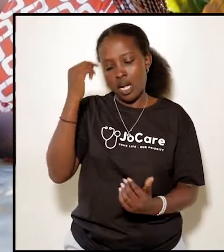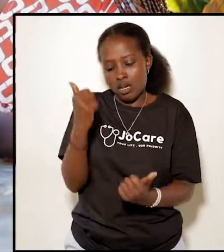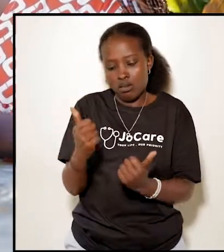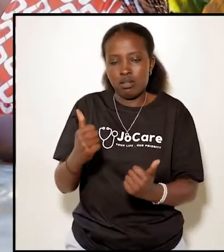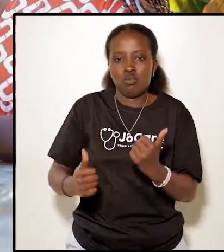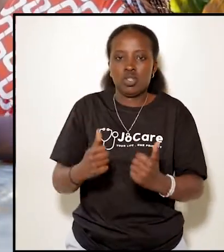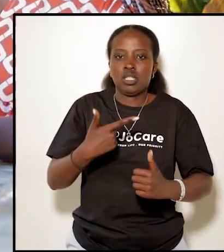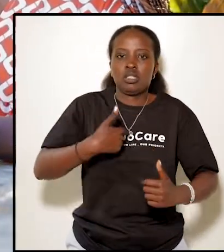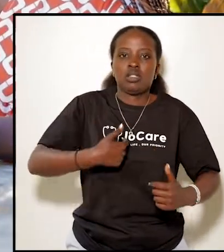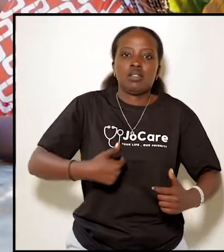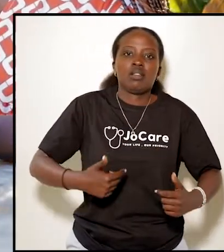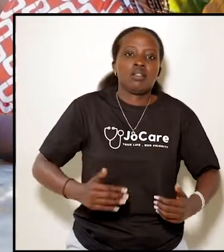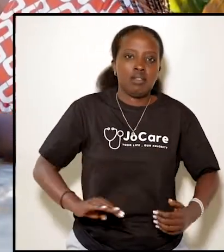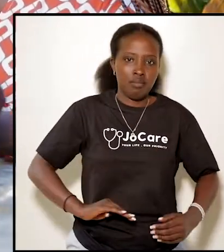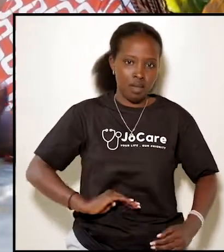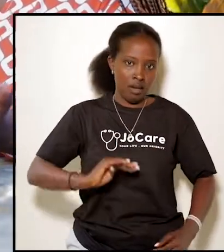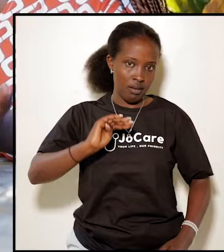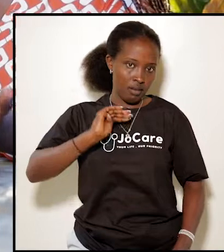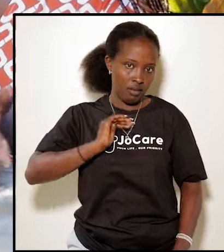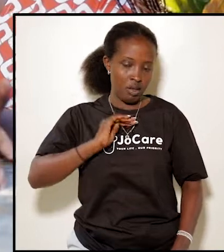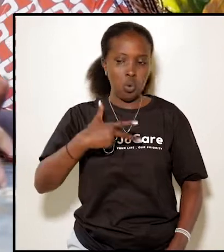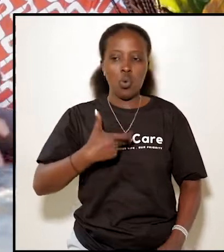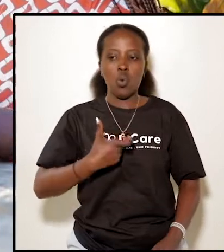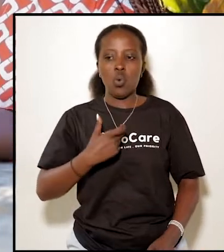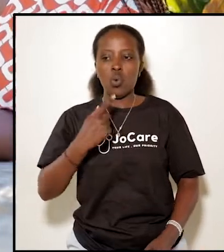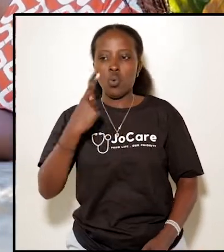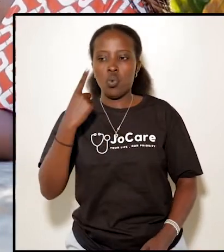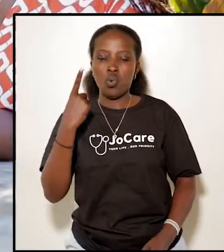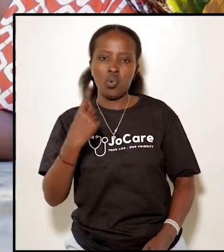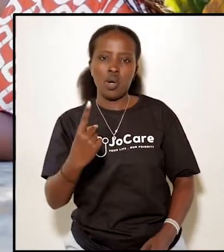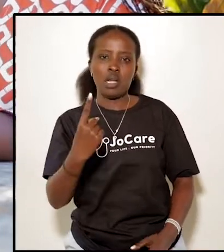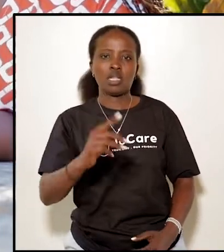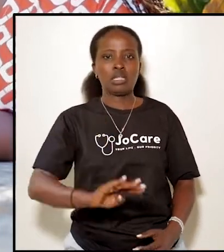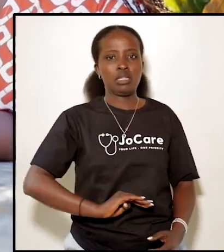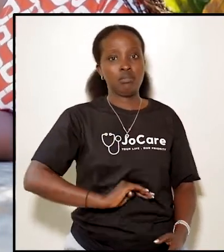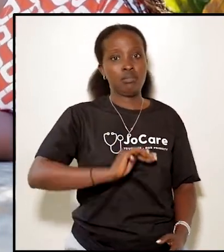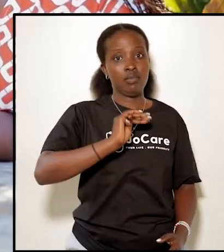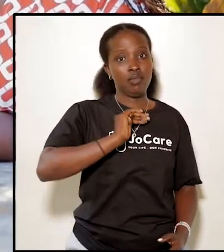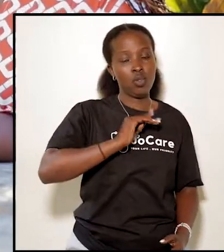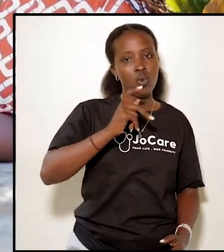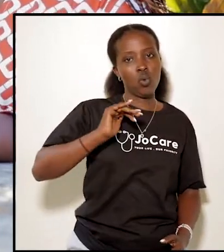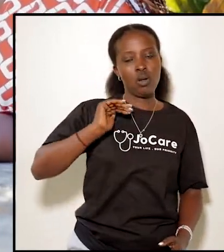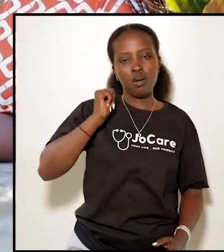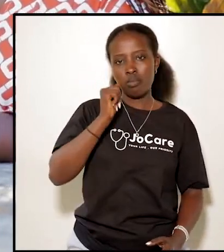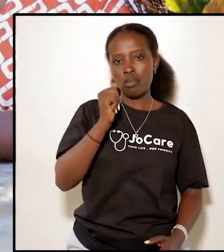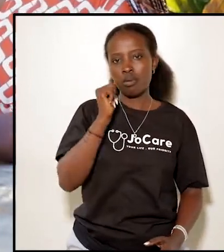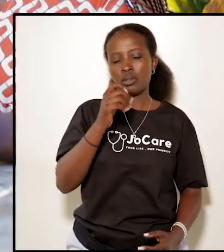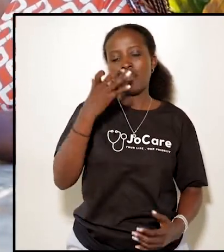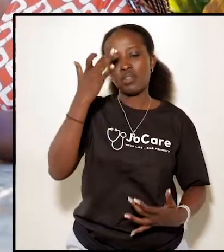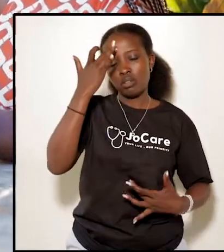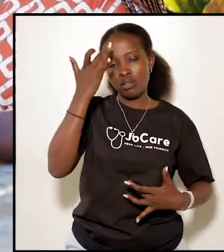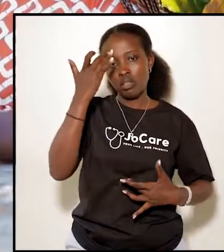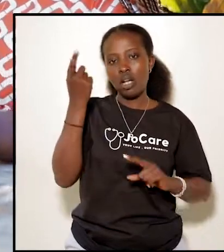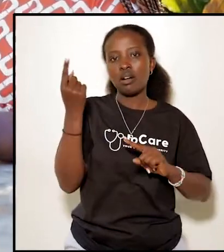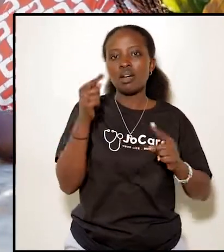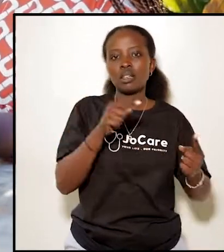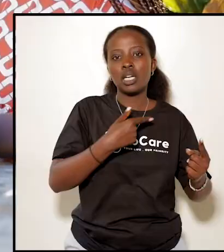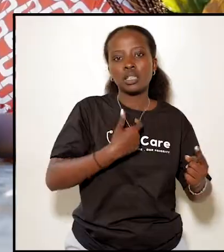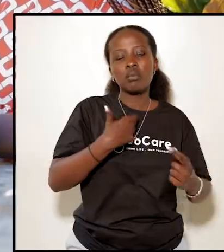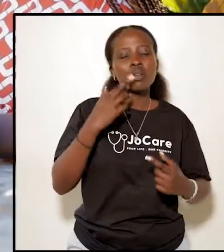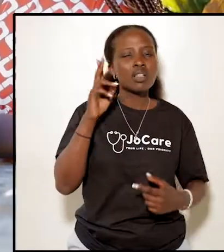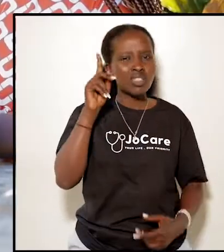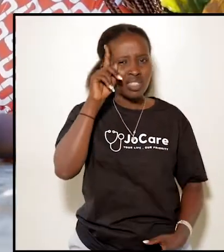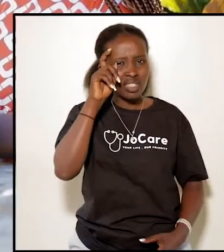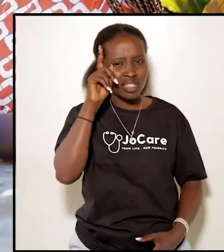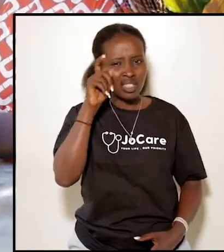age. Okay. Yeah. So you are a 21 years old female and there are some diseases that you